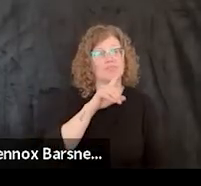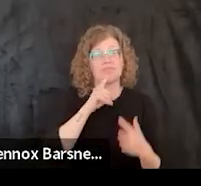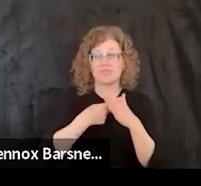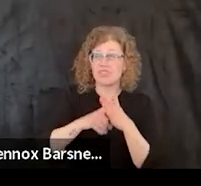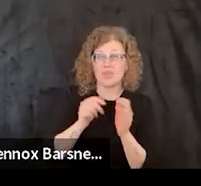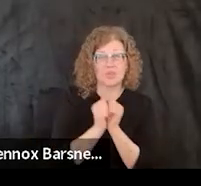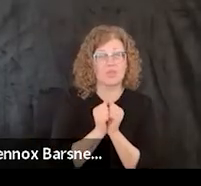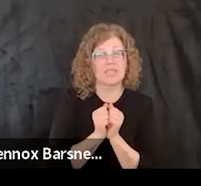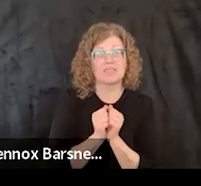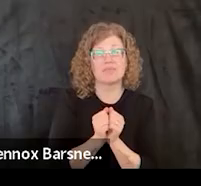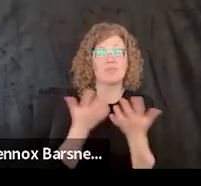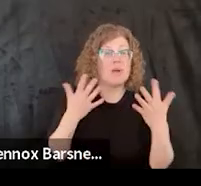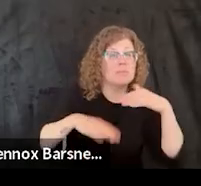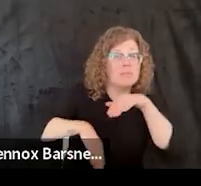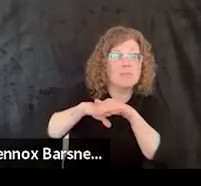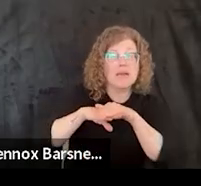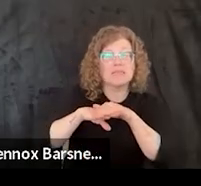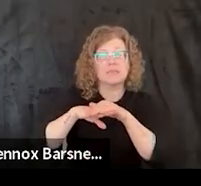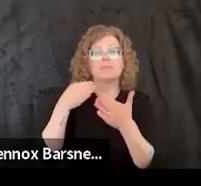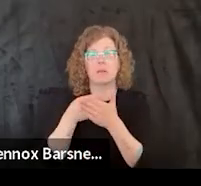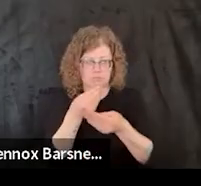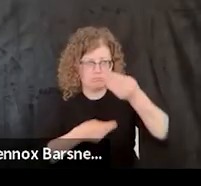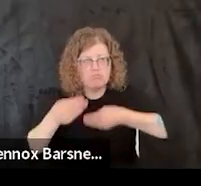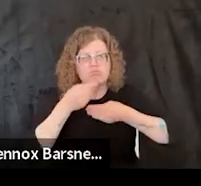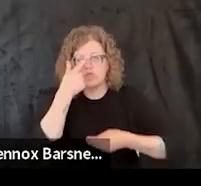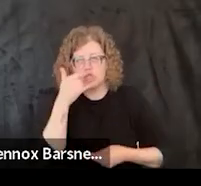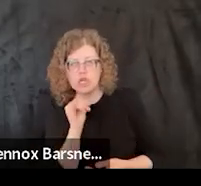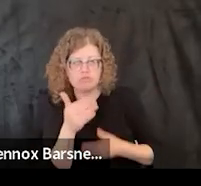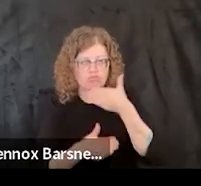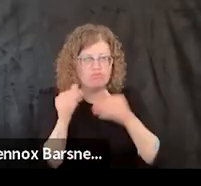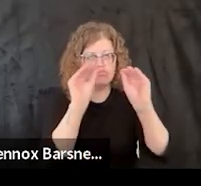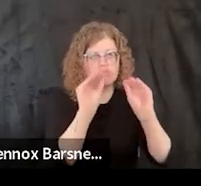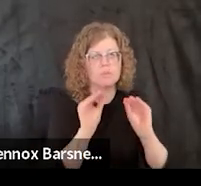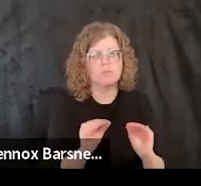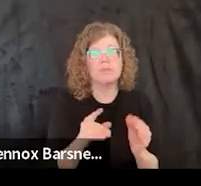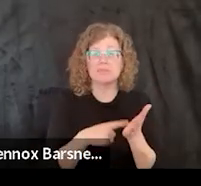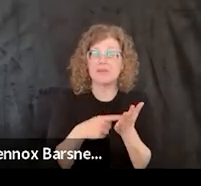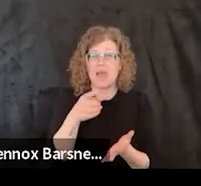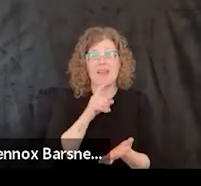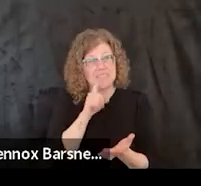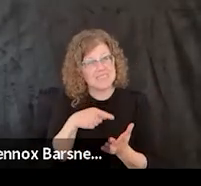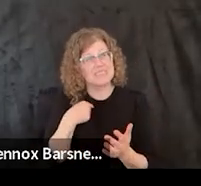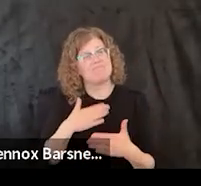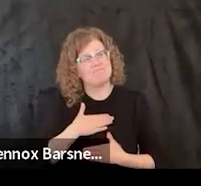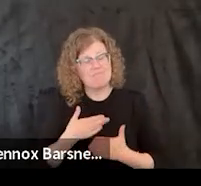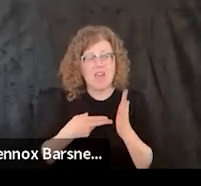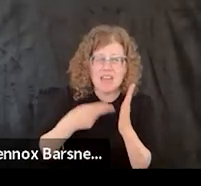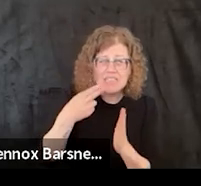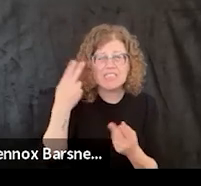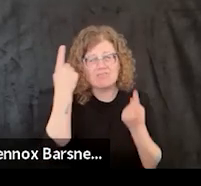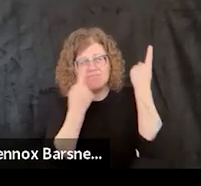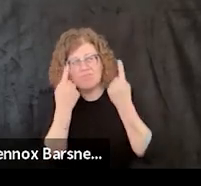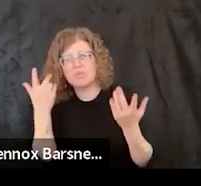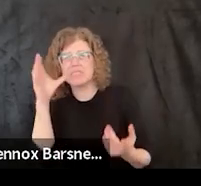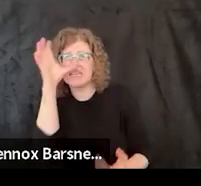backwards. If you add all your true estimated expenses up and you go over the maximum amount that you're able to request